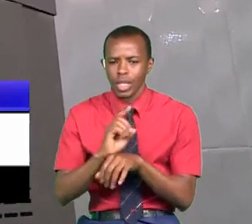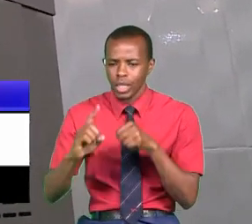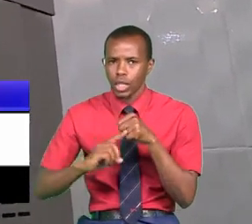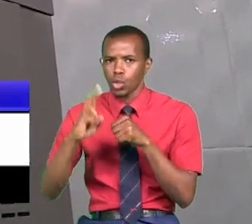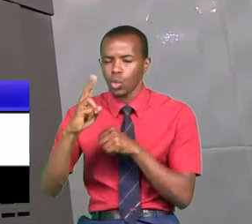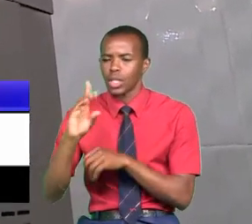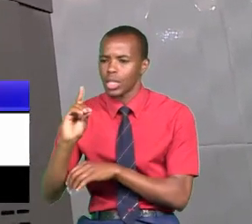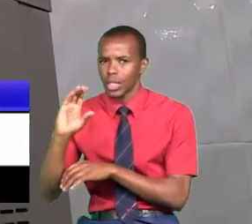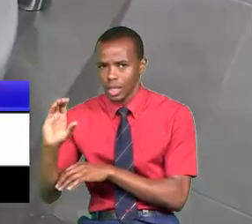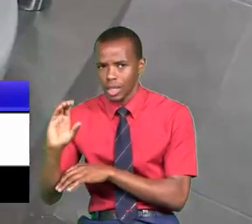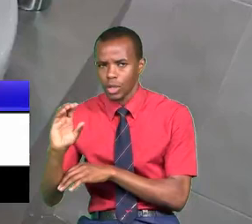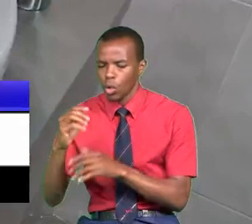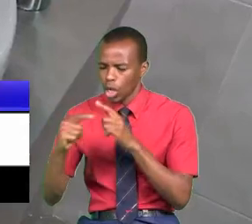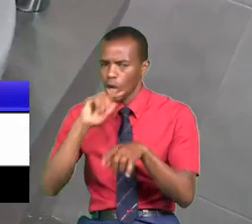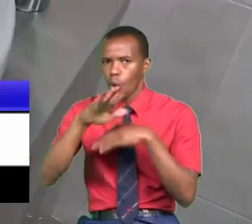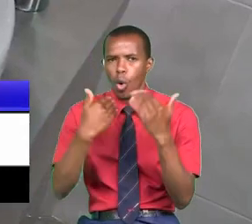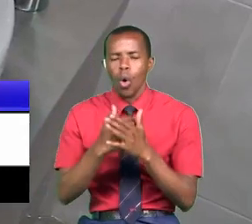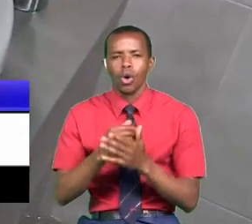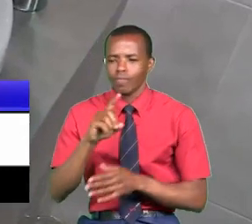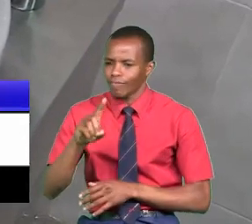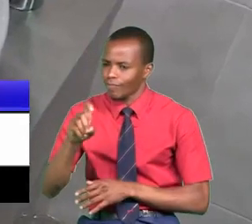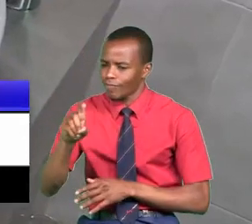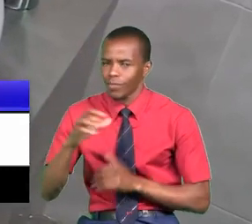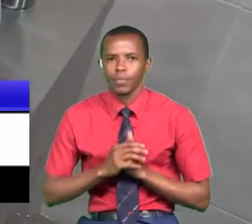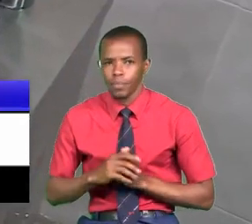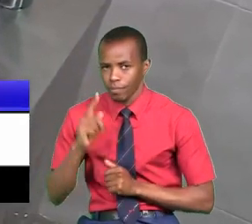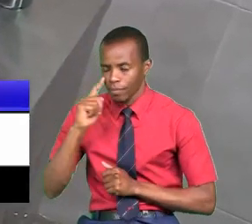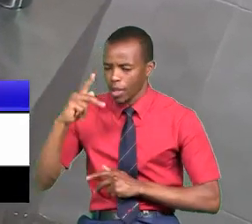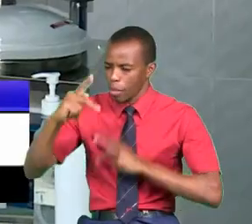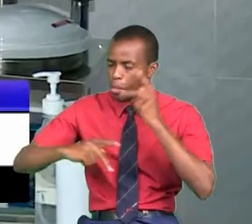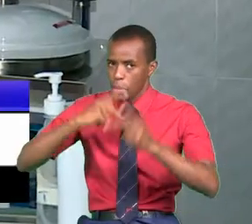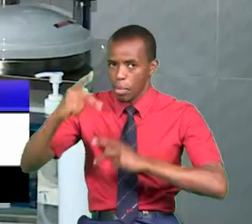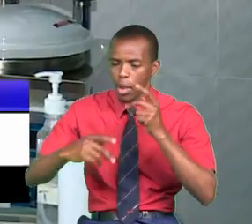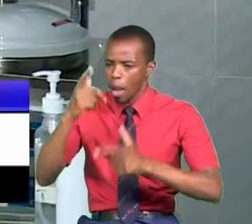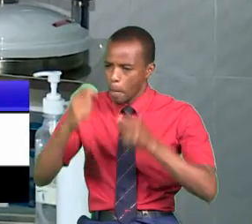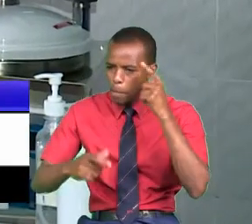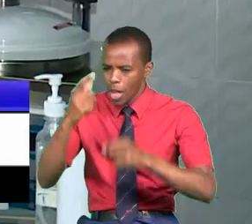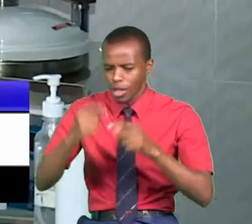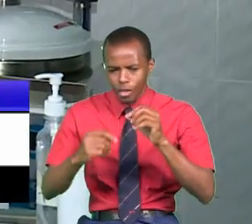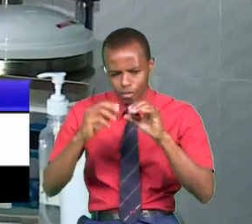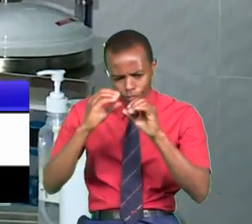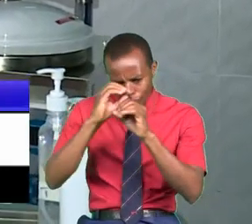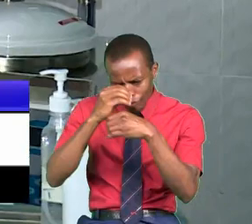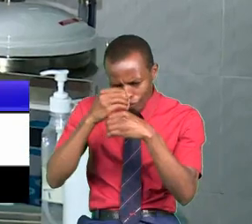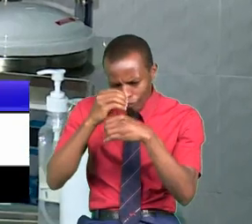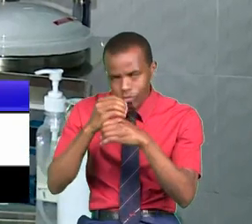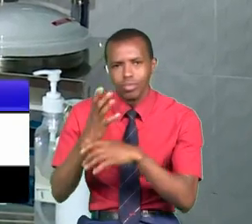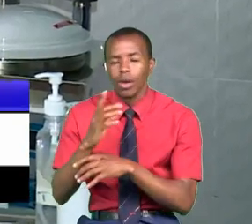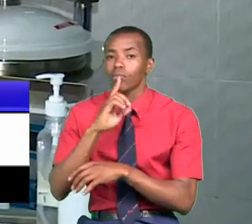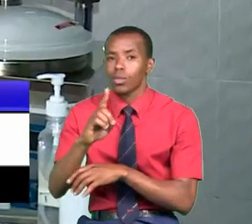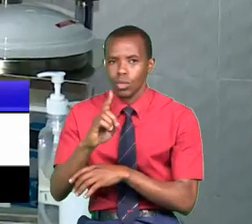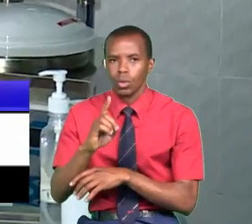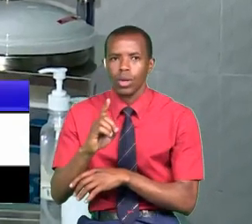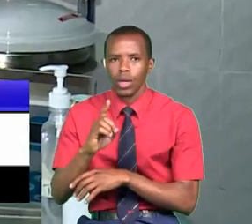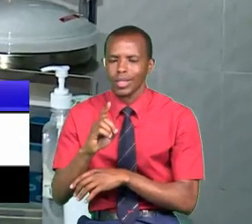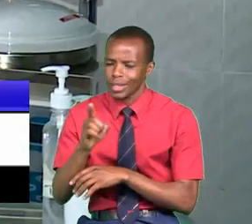degrees to kill all microbes. In this process, the milk is tested through a microchip to ensure